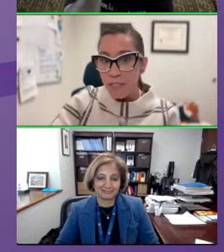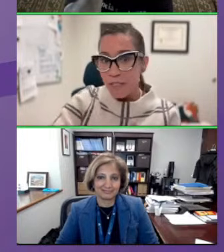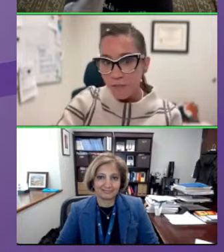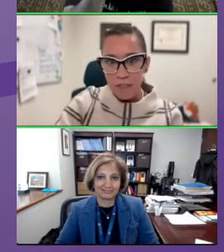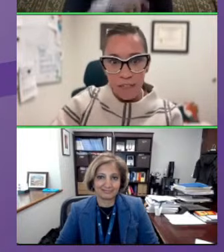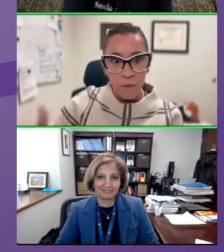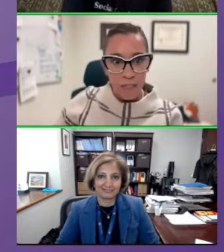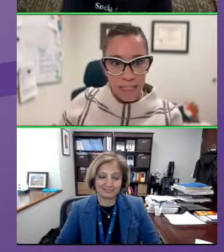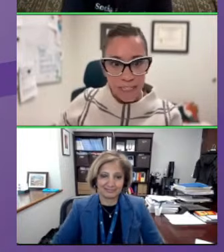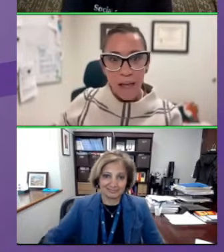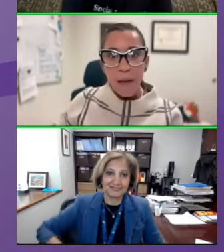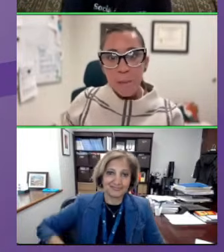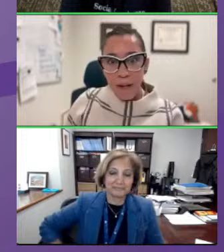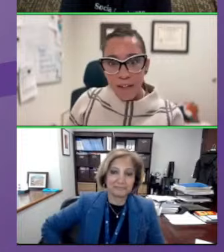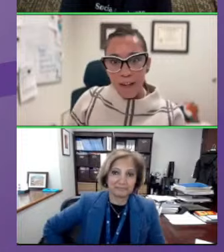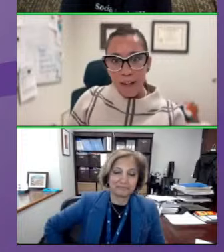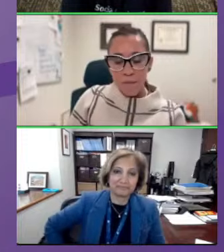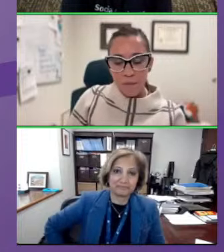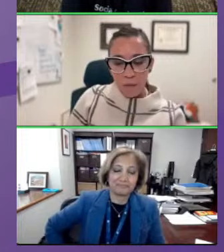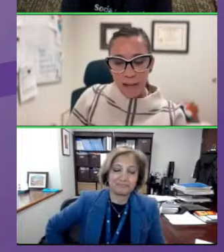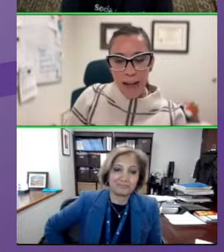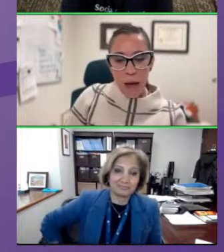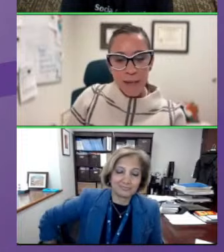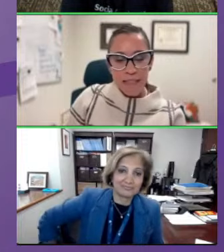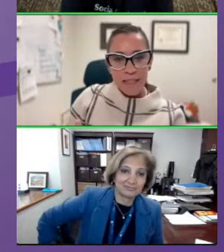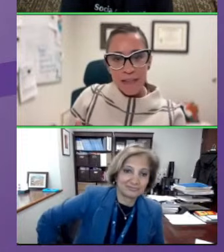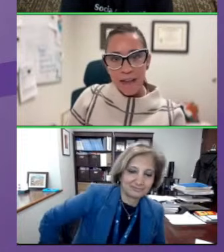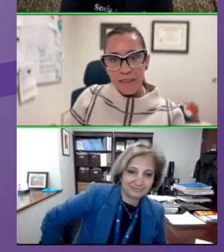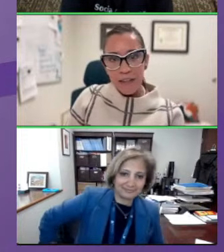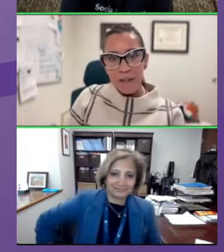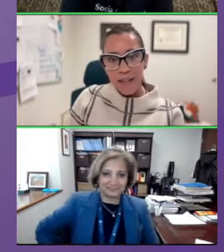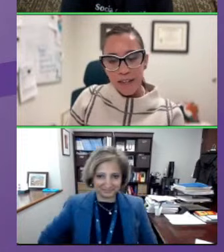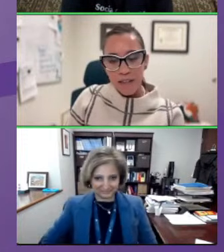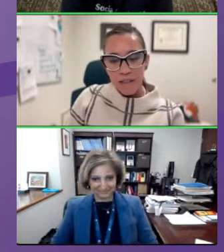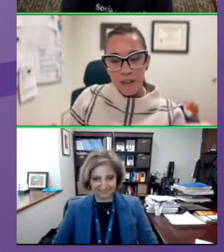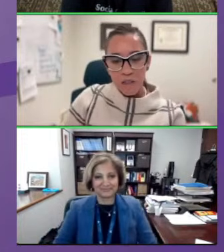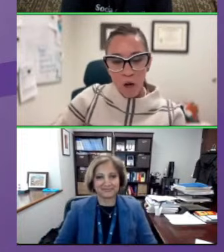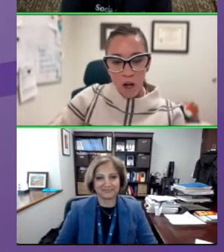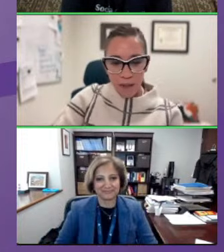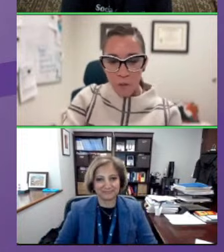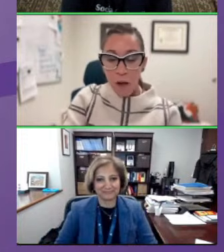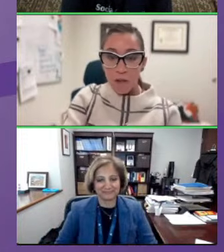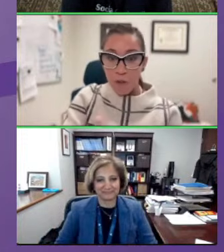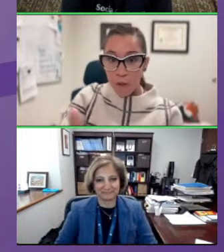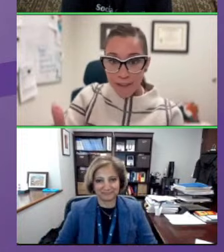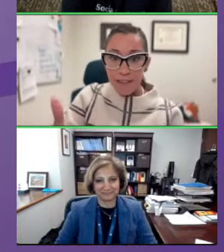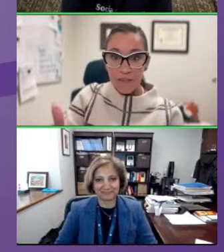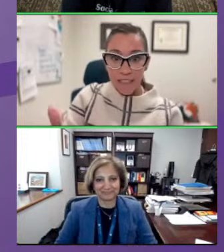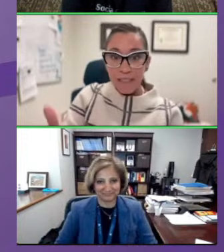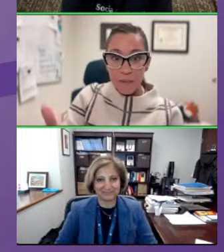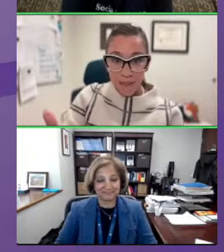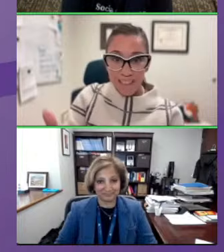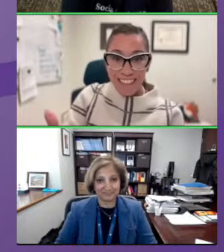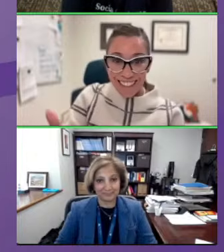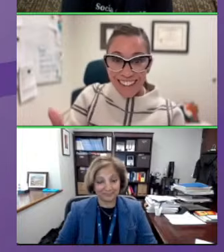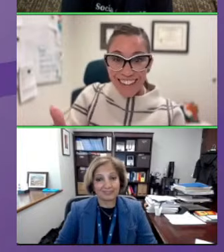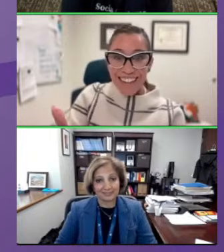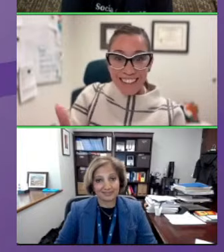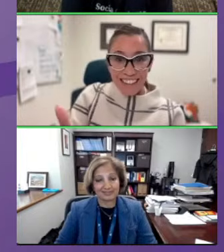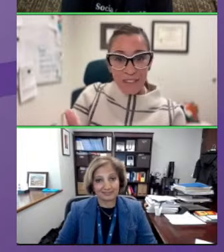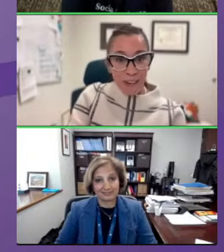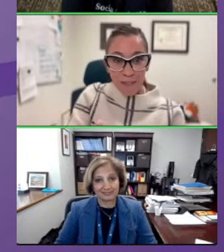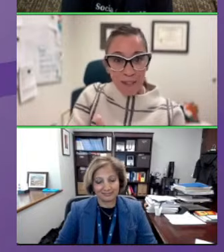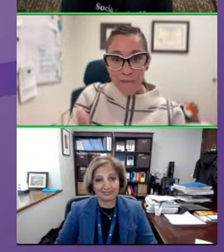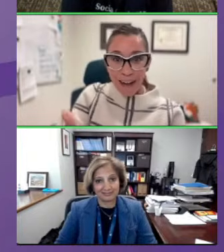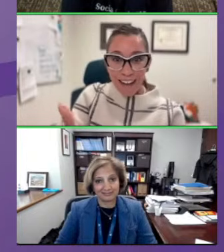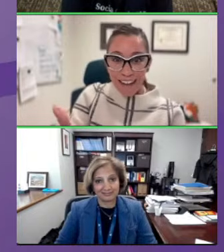There's different degrees. But what happens is that there is tolerance while you're doing the activity, typically. Like